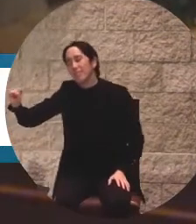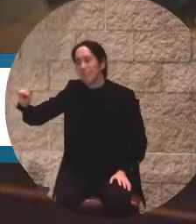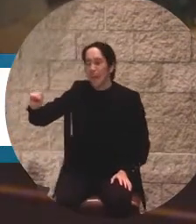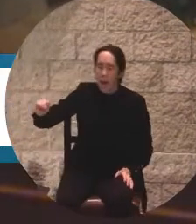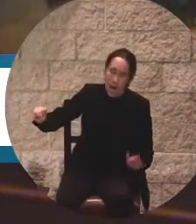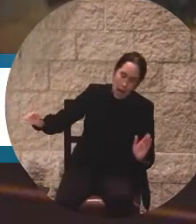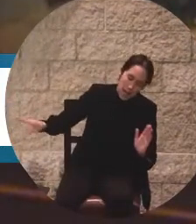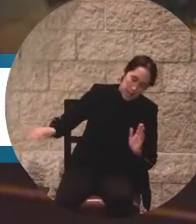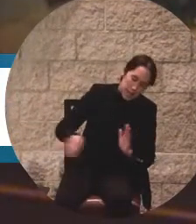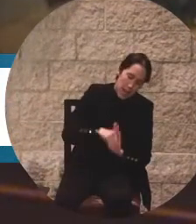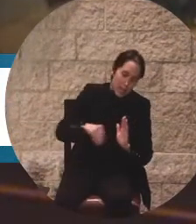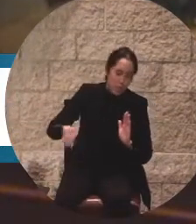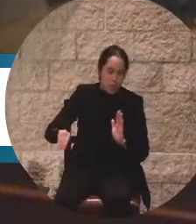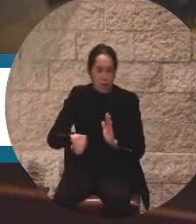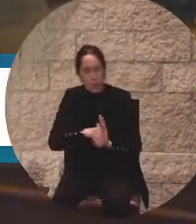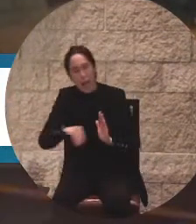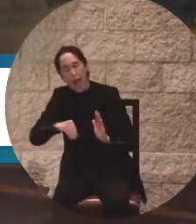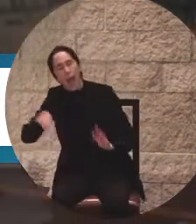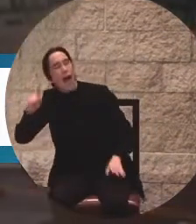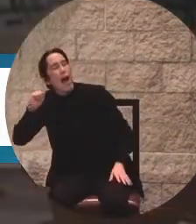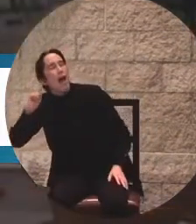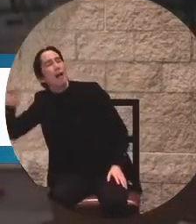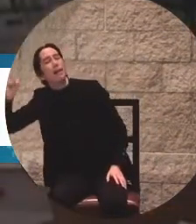bells, silver